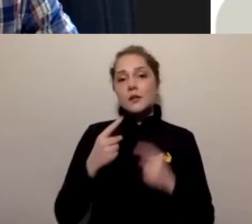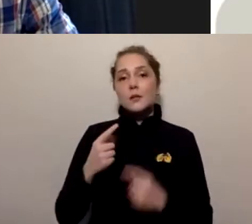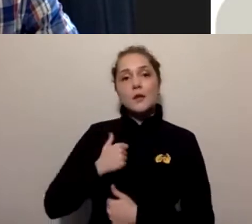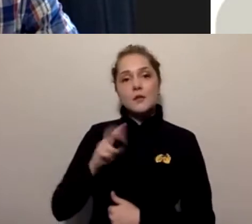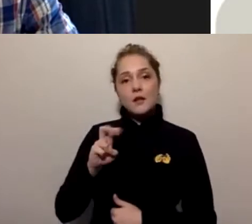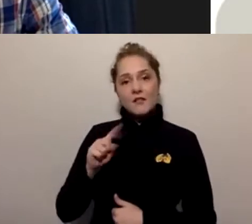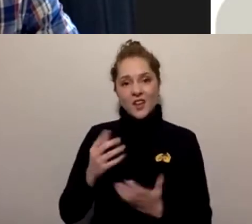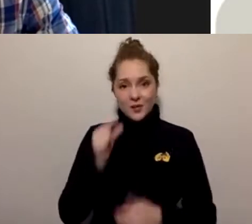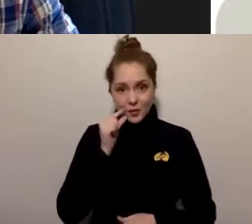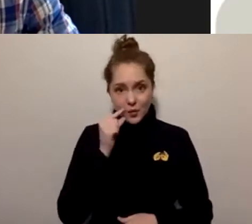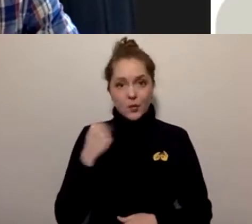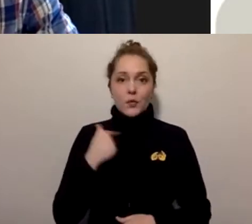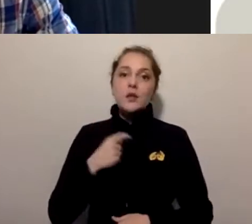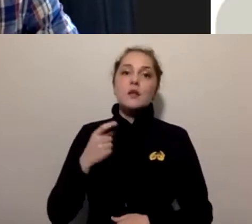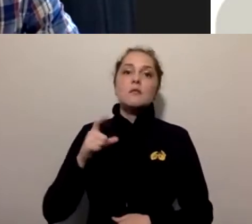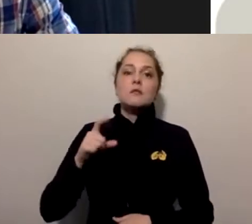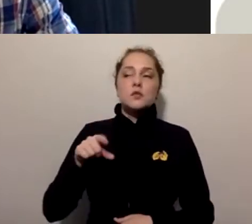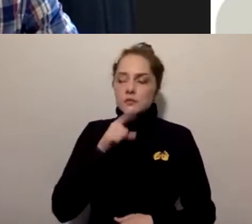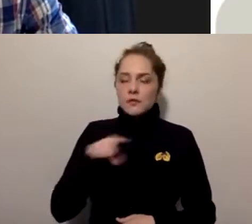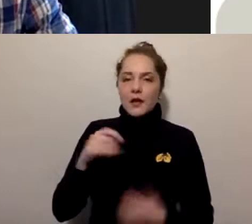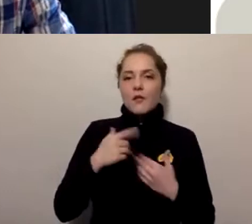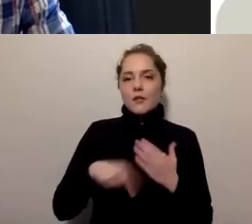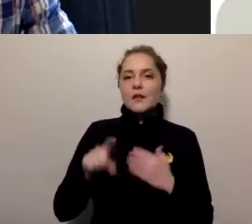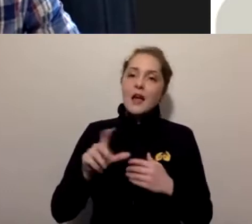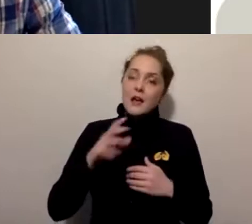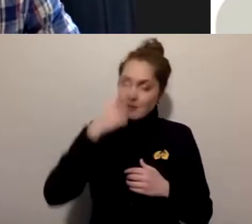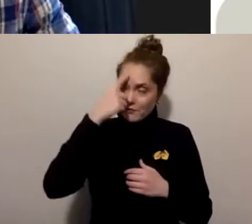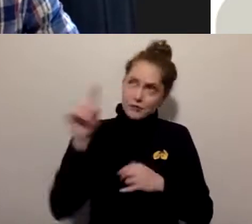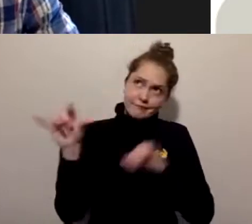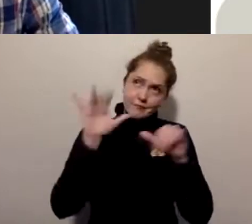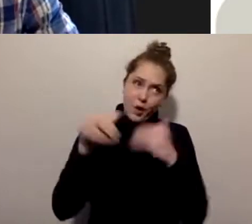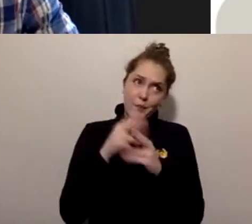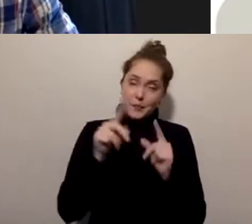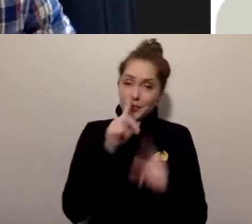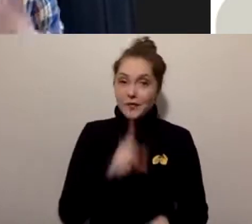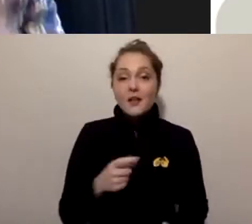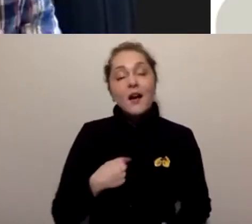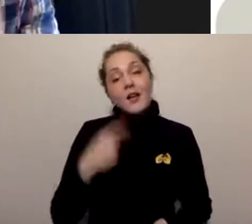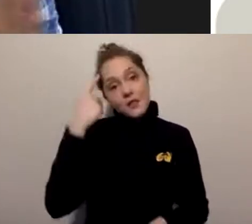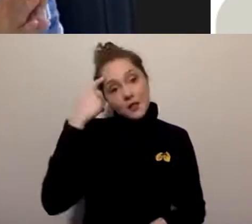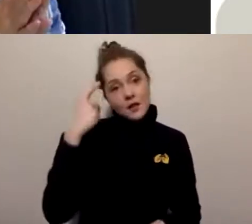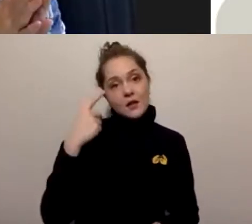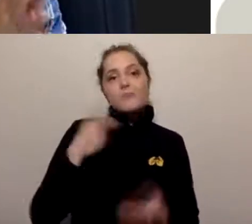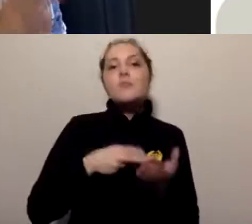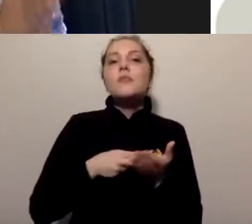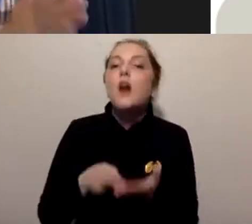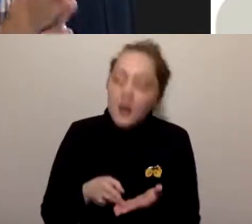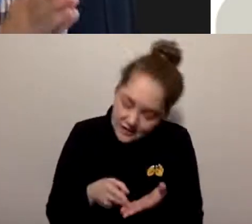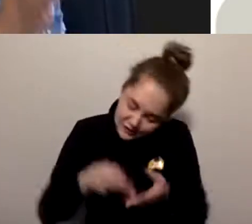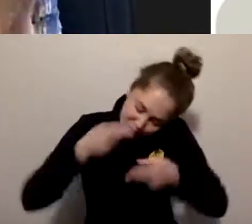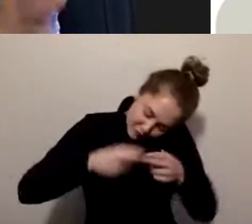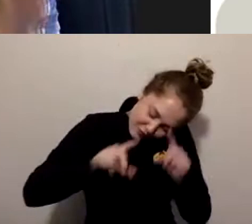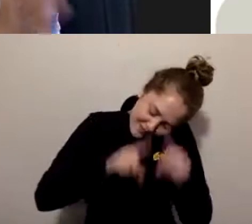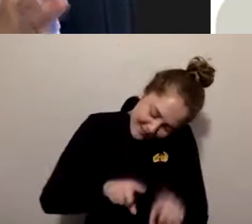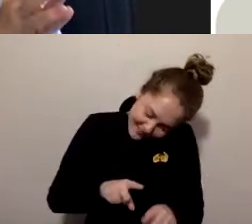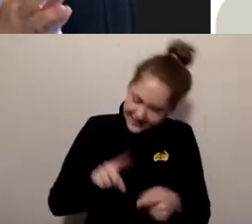here, we need to make sure that they have what they need. And that goes for all folks. Really, I think that honestly, the short answer probably